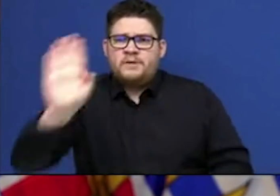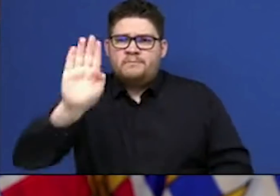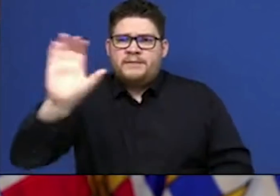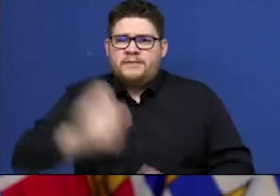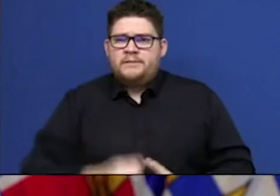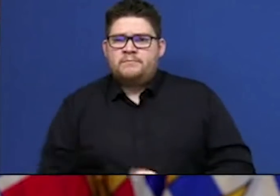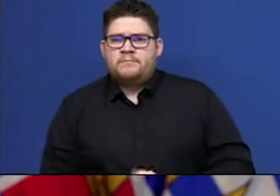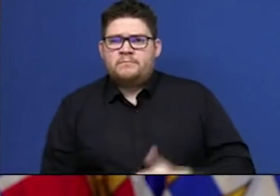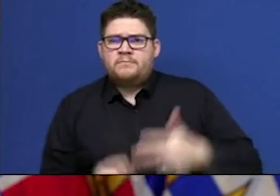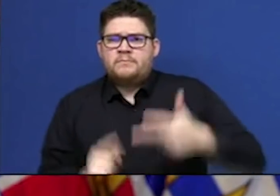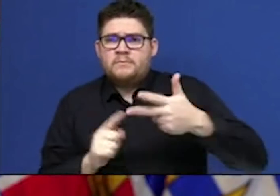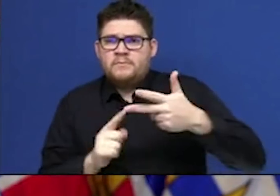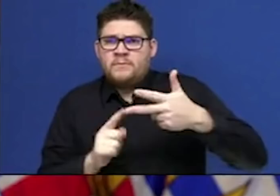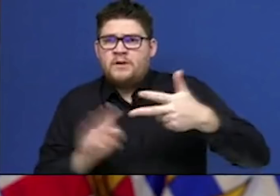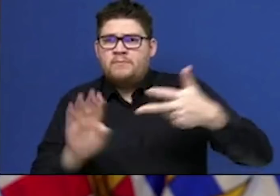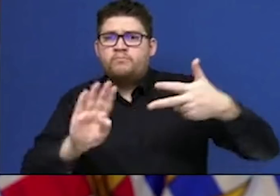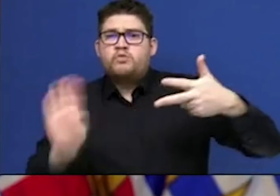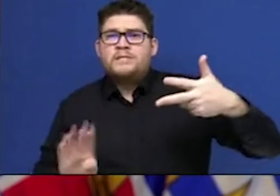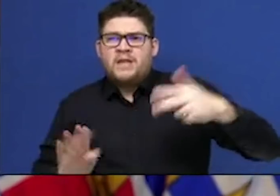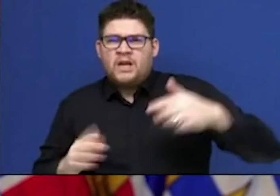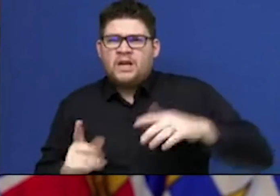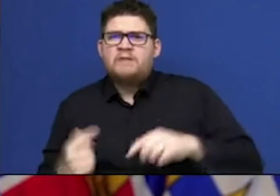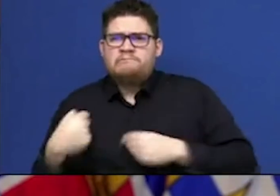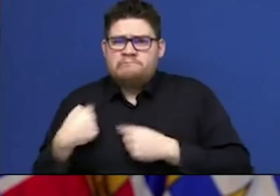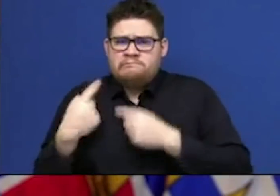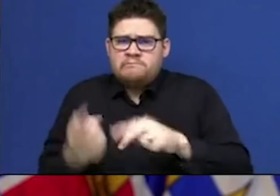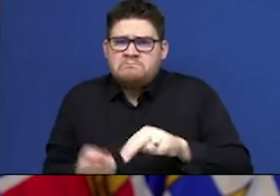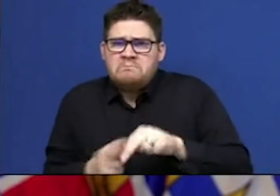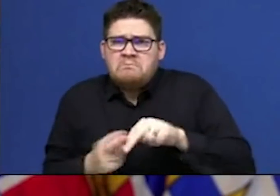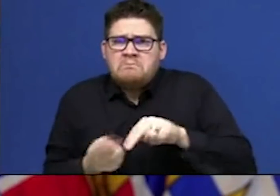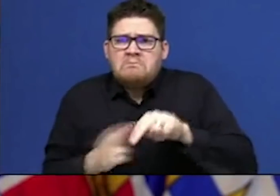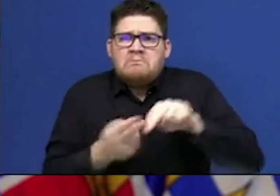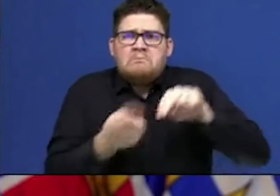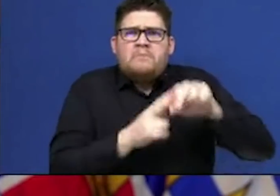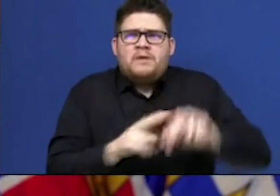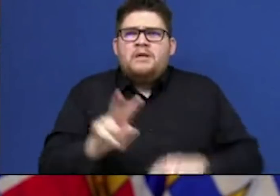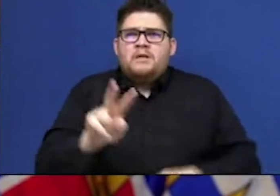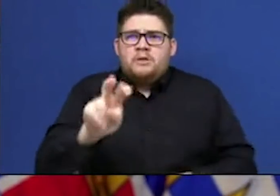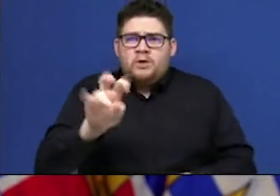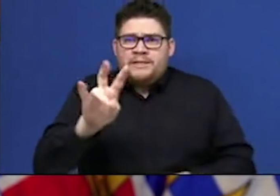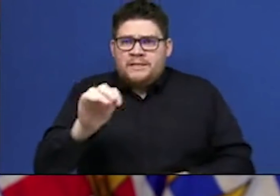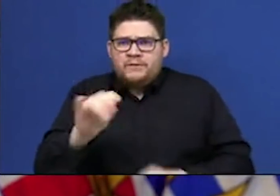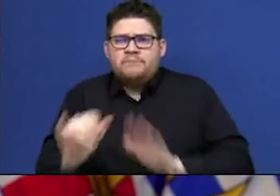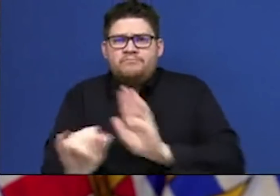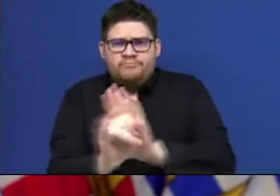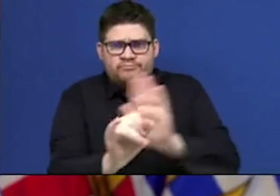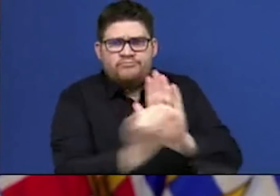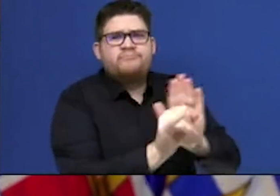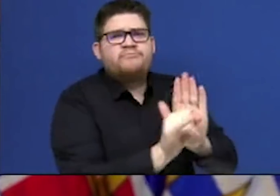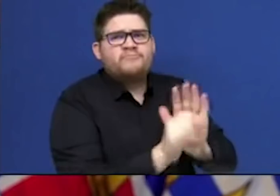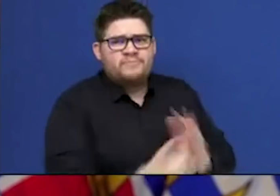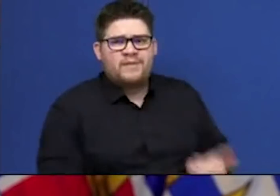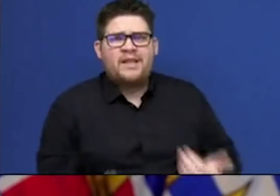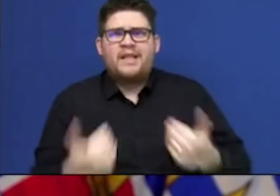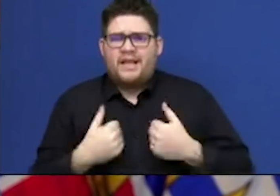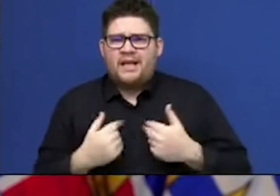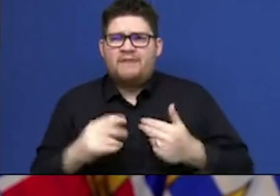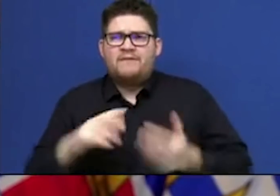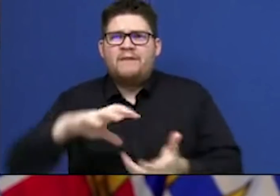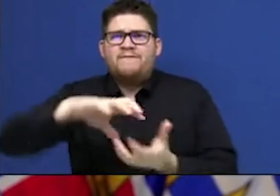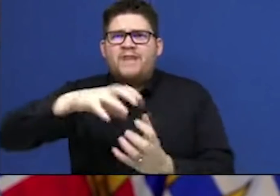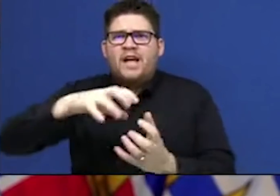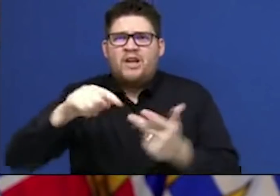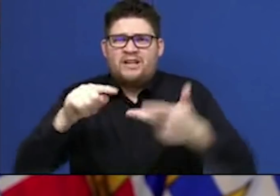with Brazil, to now 270 cases. And that is also a concern, because we know this variant not only is